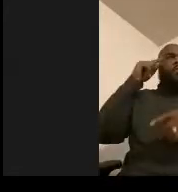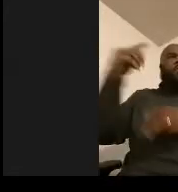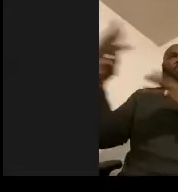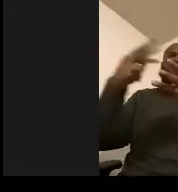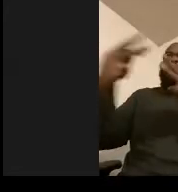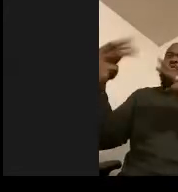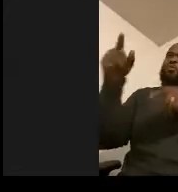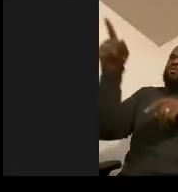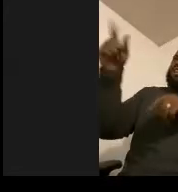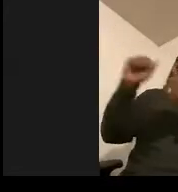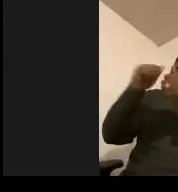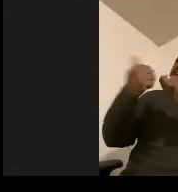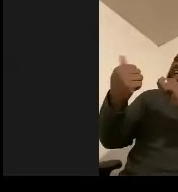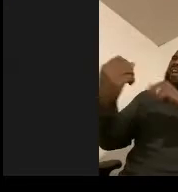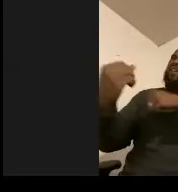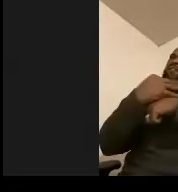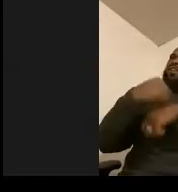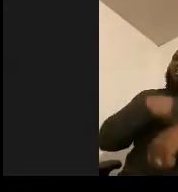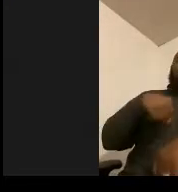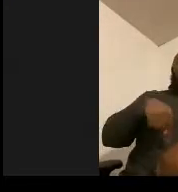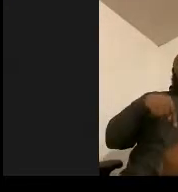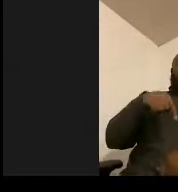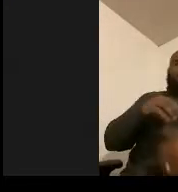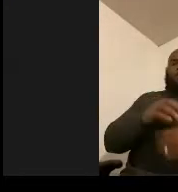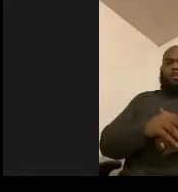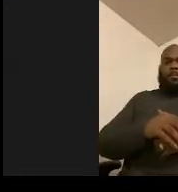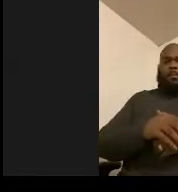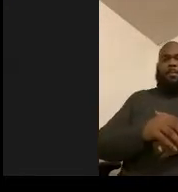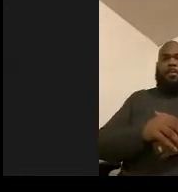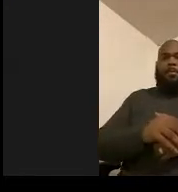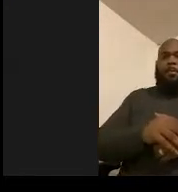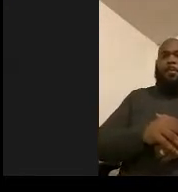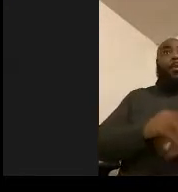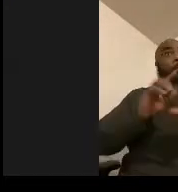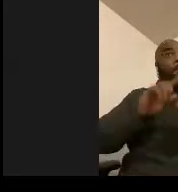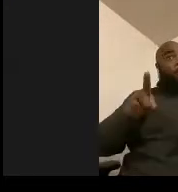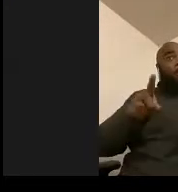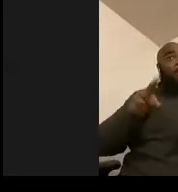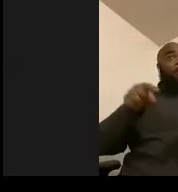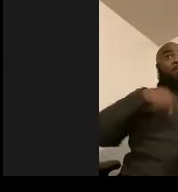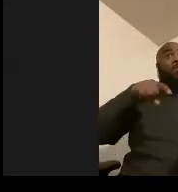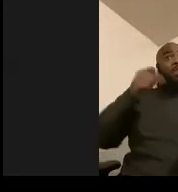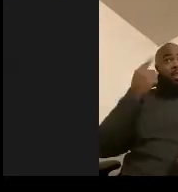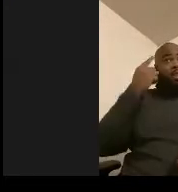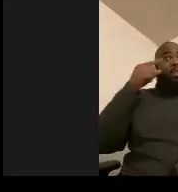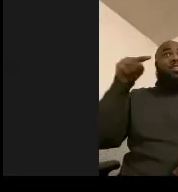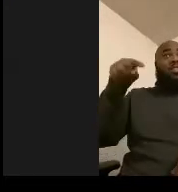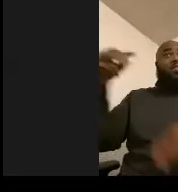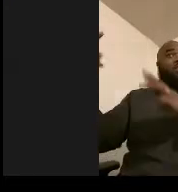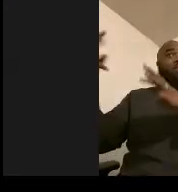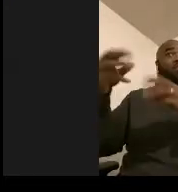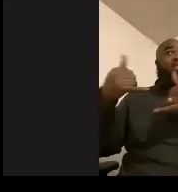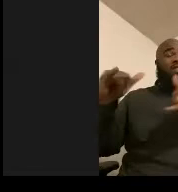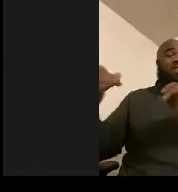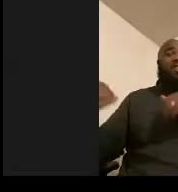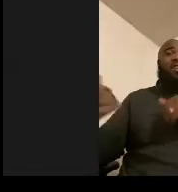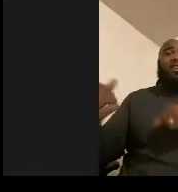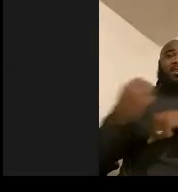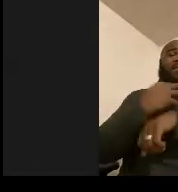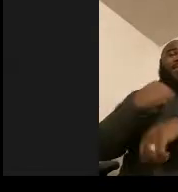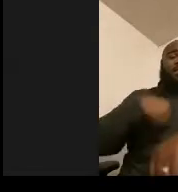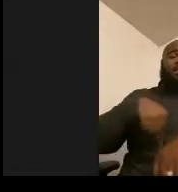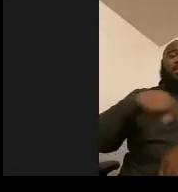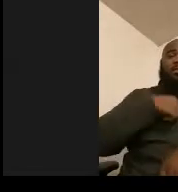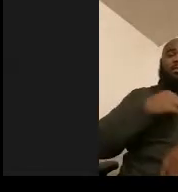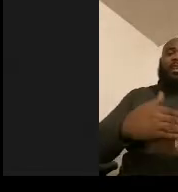talk is about people actually saying, no, imperialism does affect us very directly. Next slide, please.